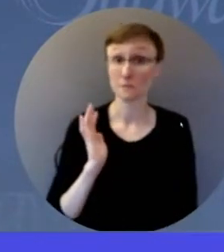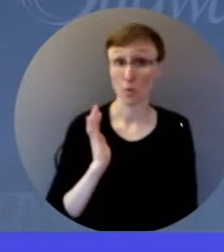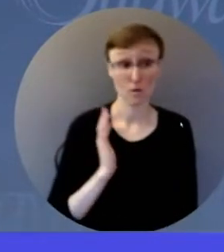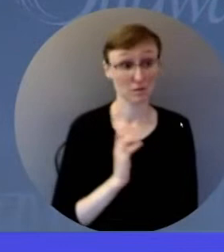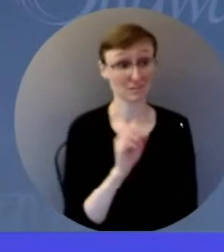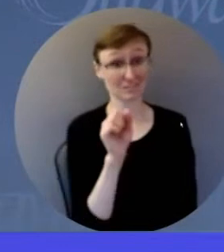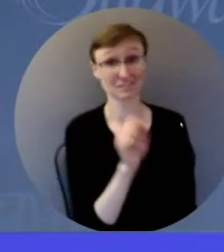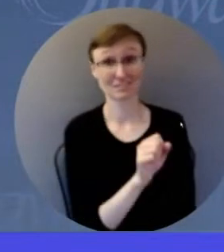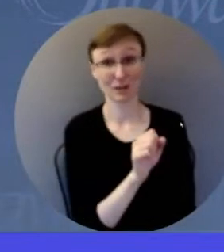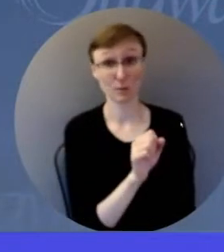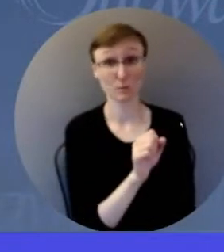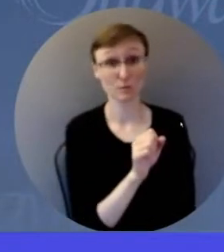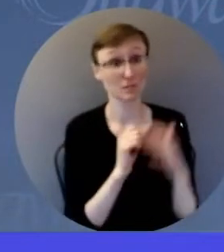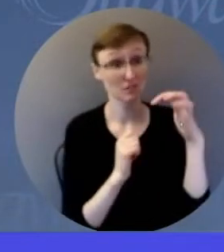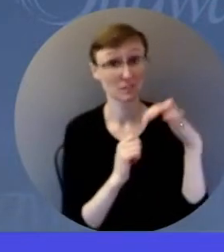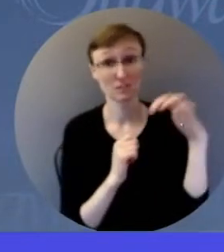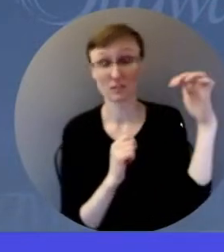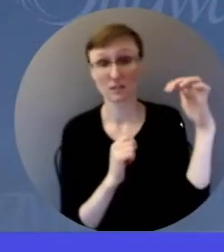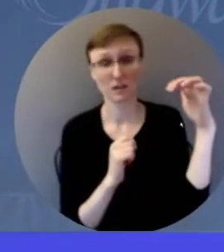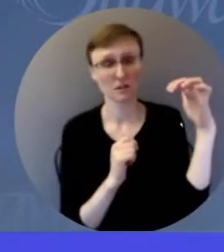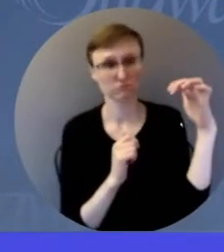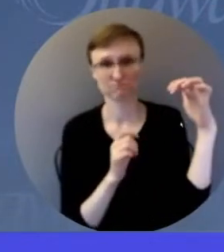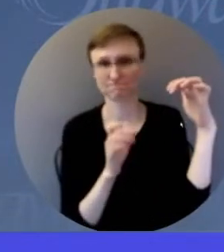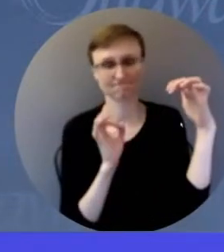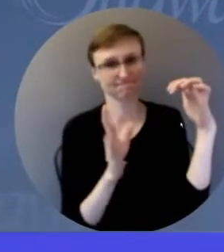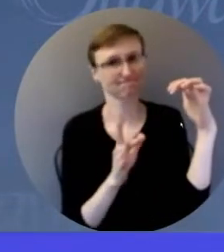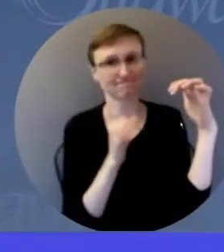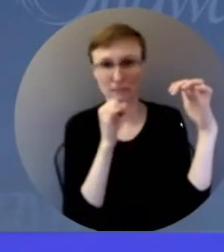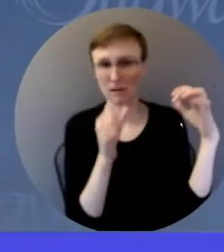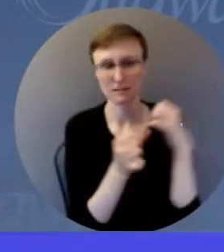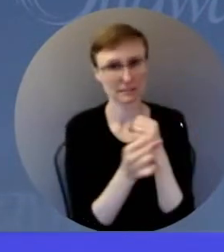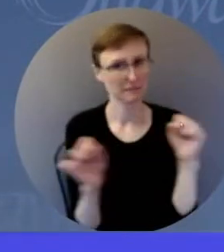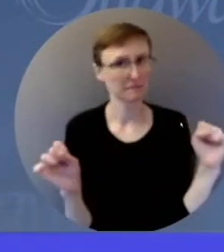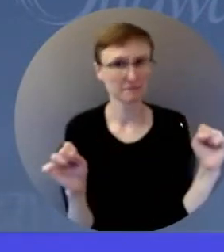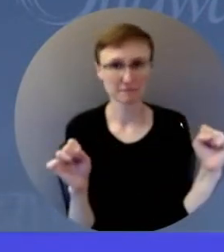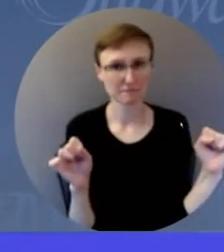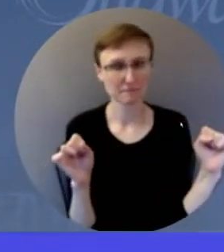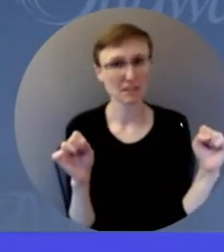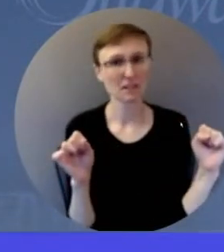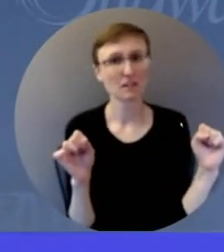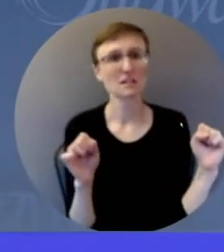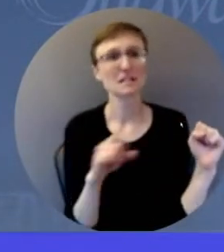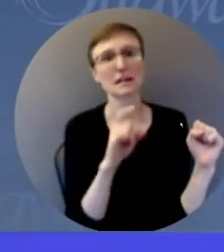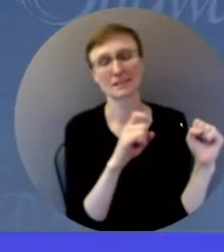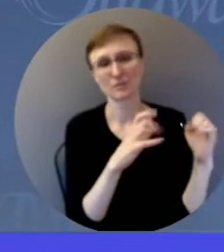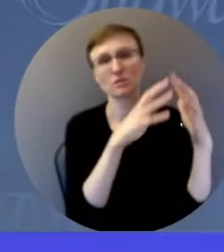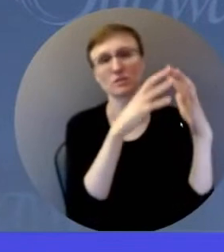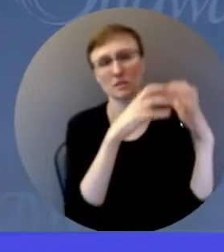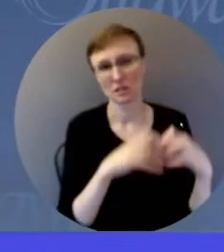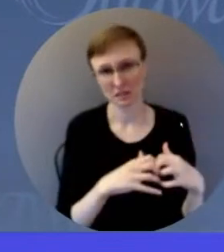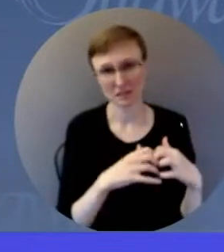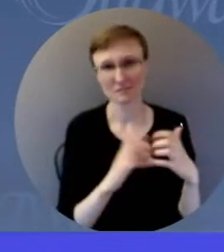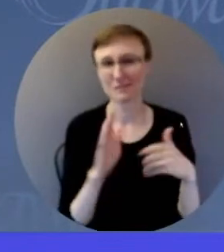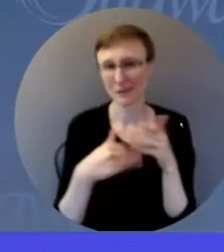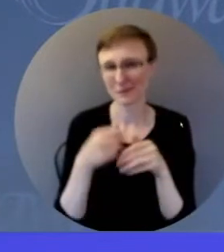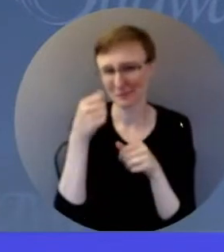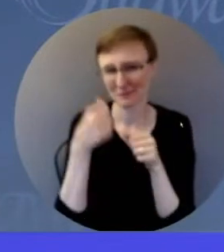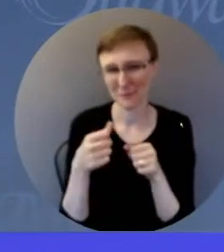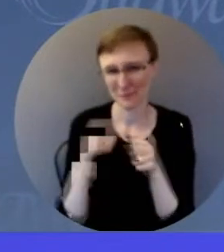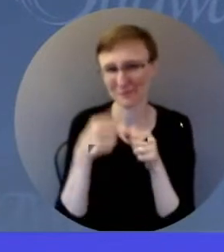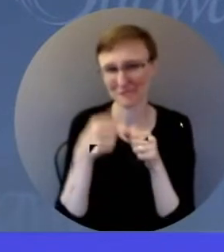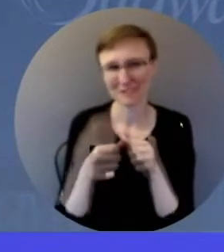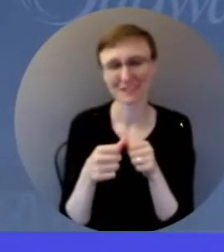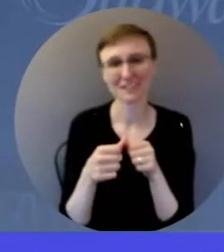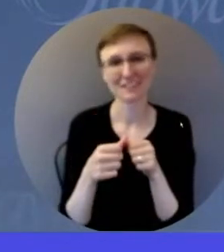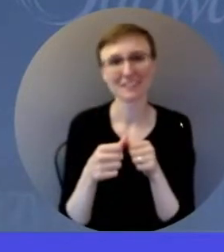deplorable shape and were not safe. So they had to come down. We all remember going out there to see the south